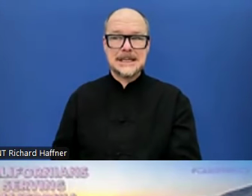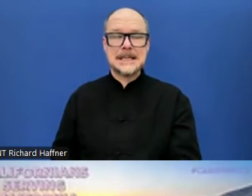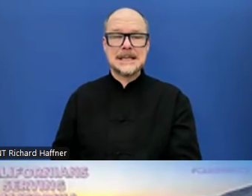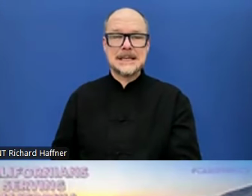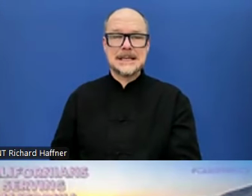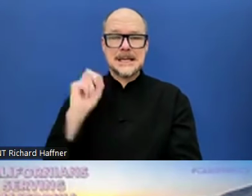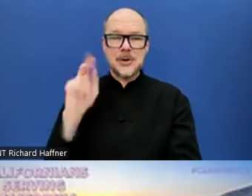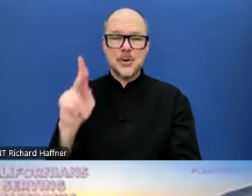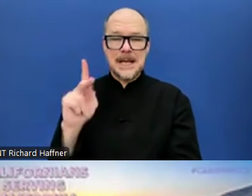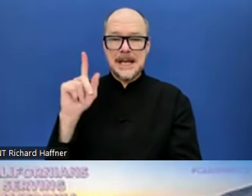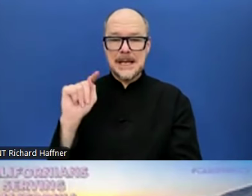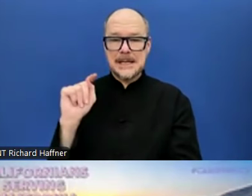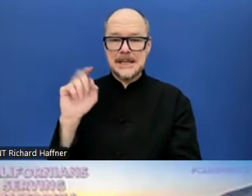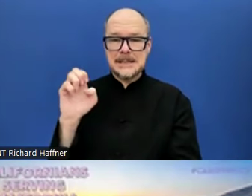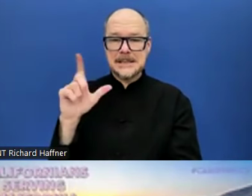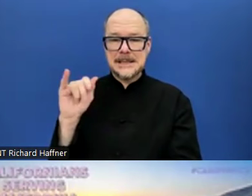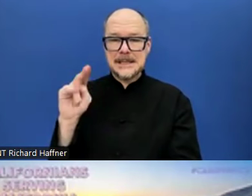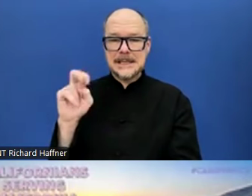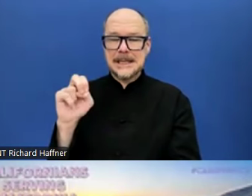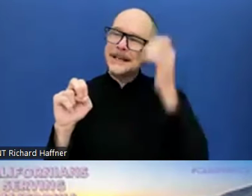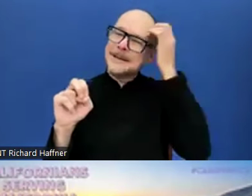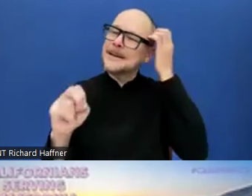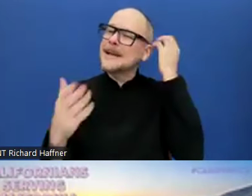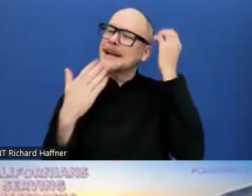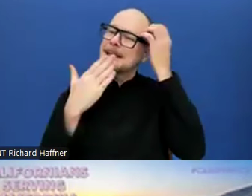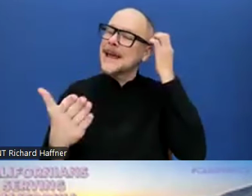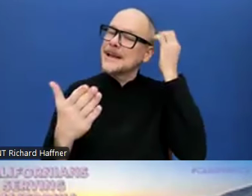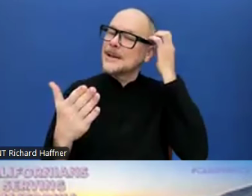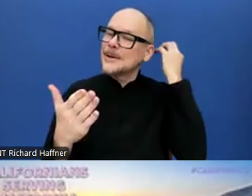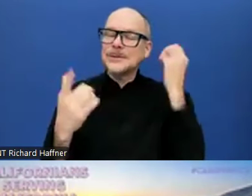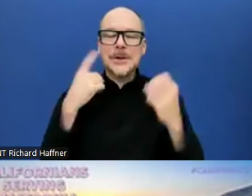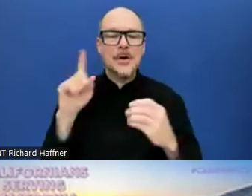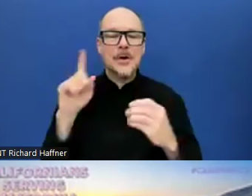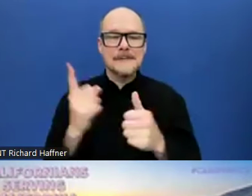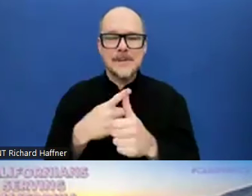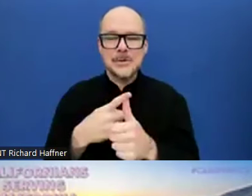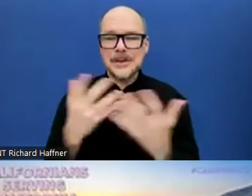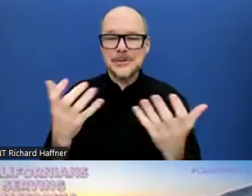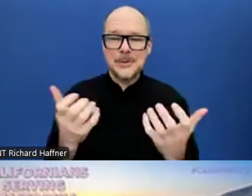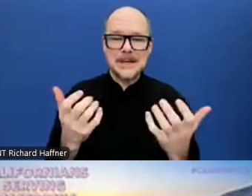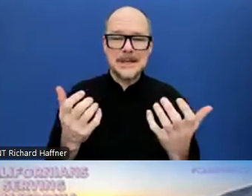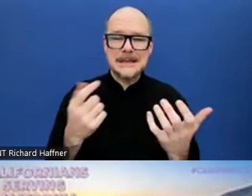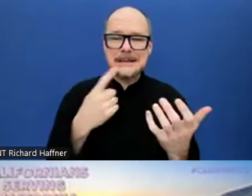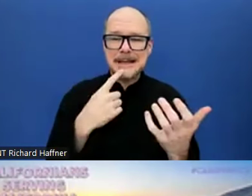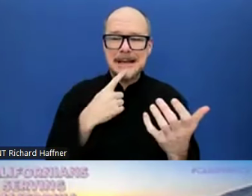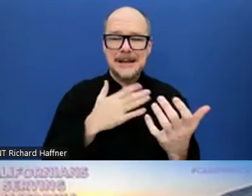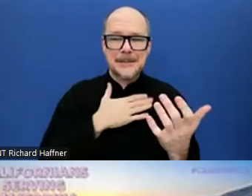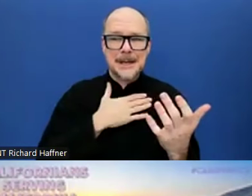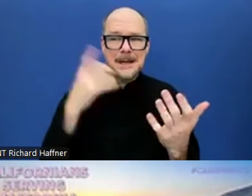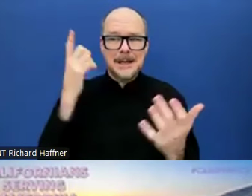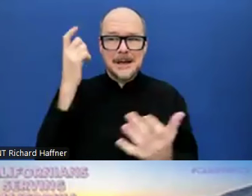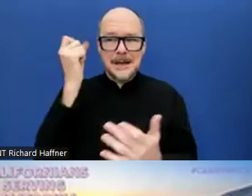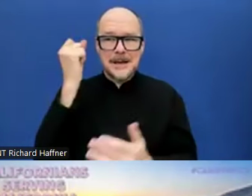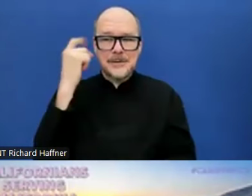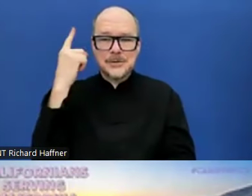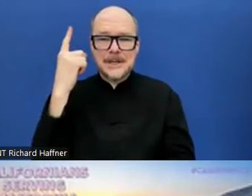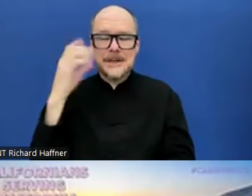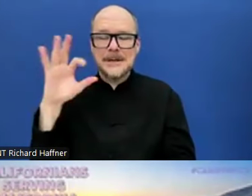Okay, Talene. Thank you. So first of all, I wanted to just express my understanding of